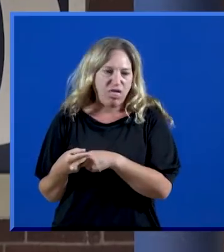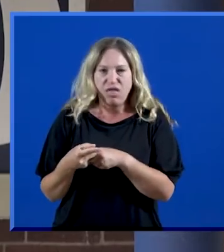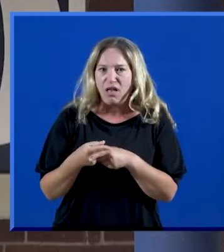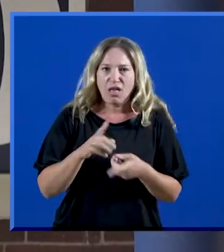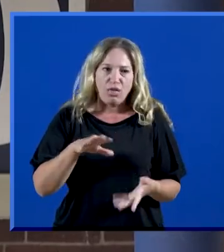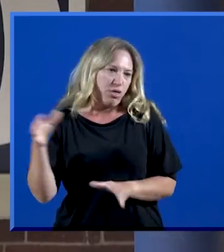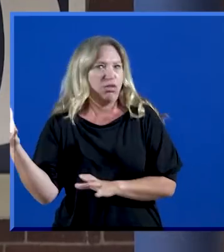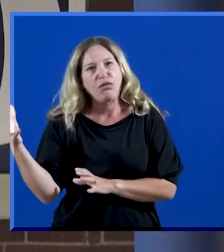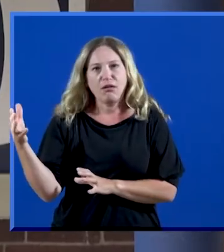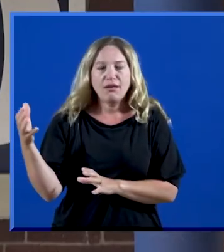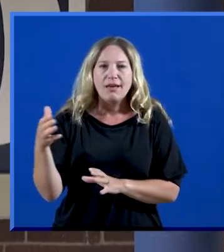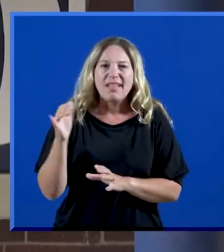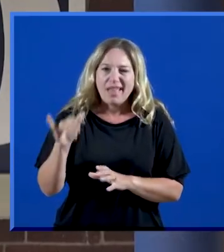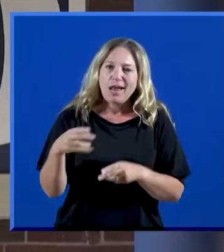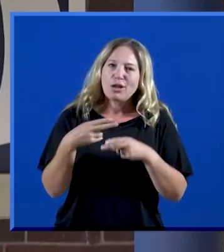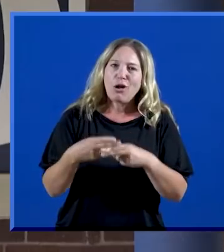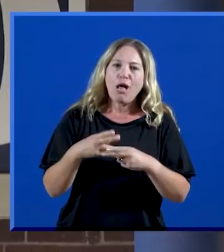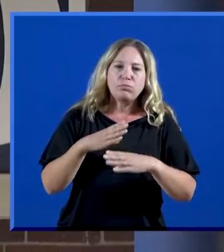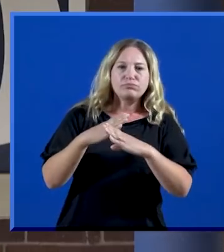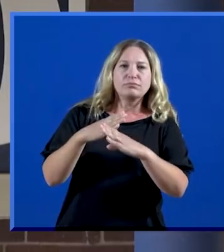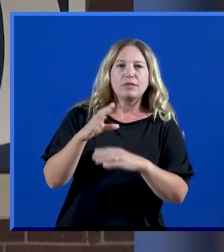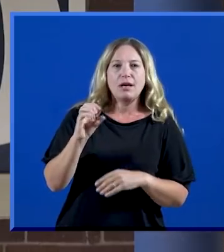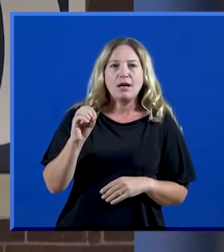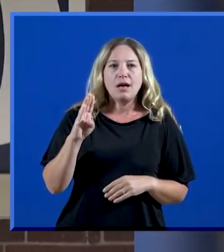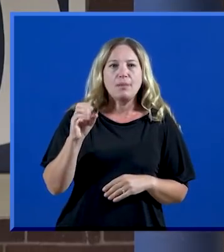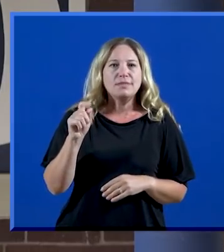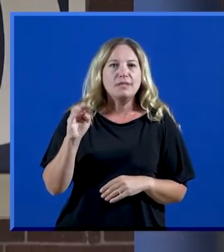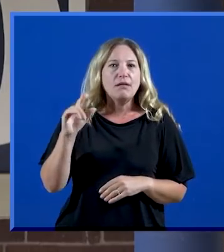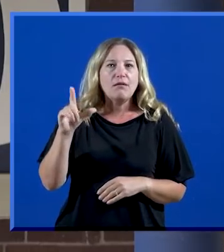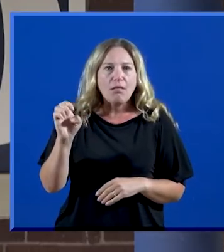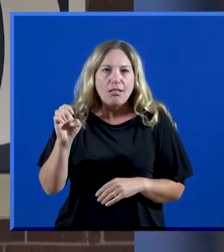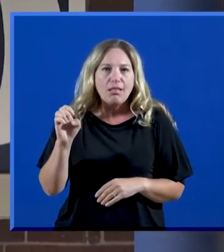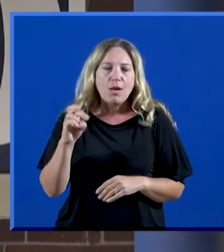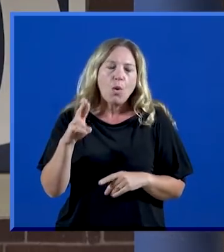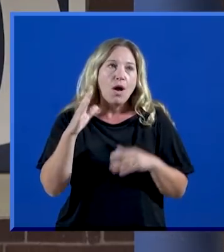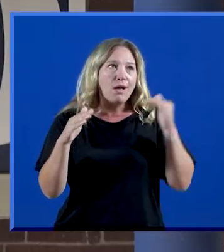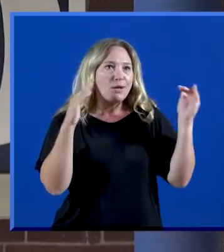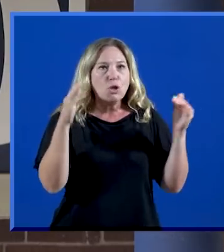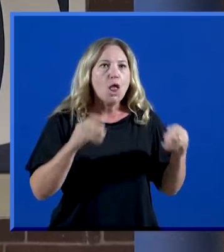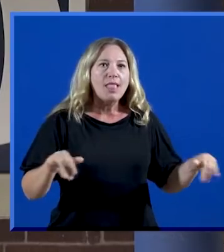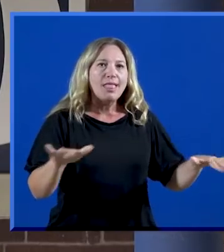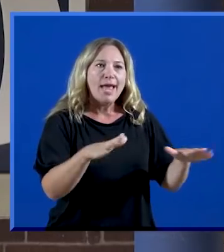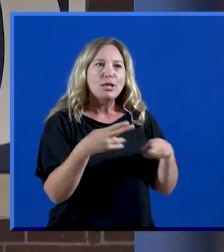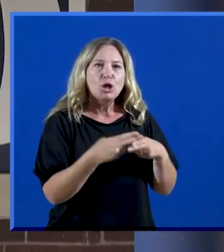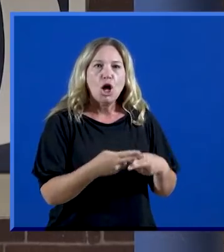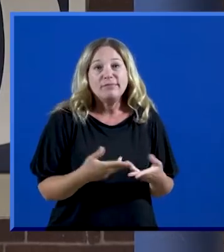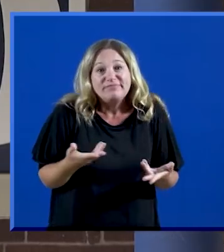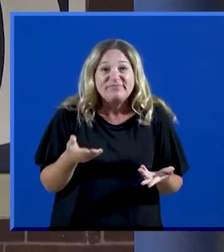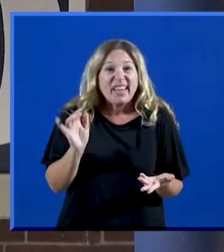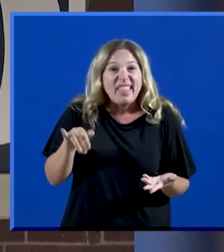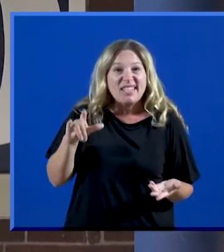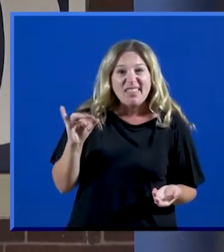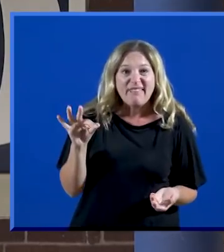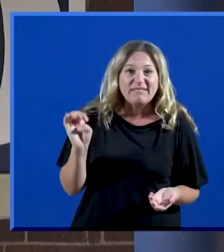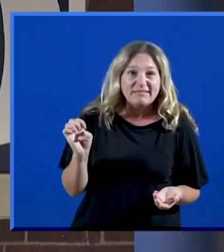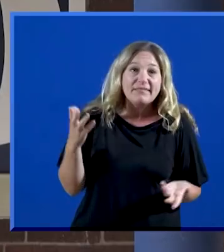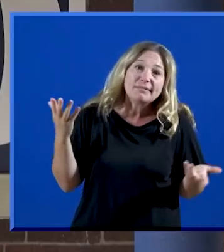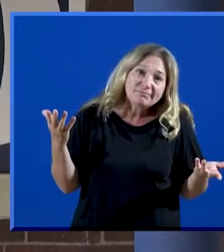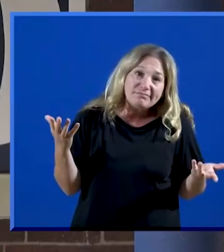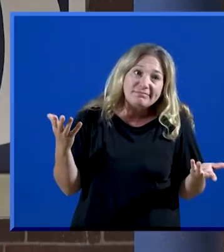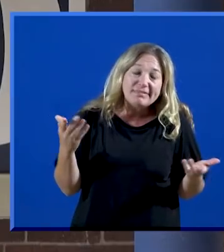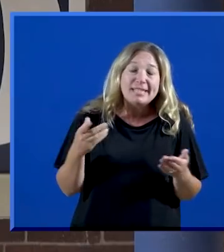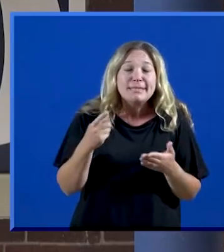everything seems to go south. This is what you call an obstacle, my friends, or as it is more commonly referred to in adult land as